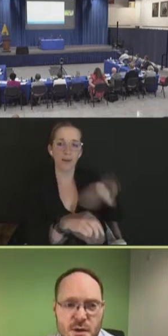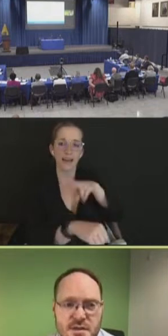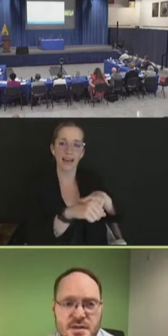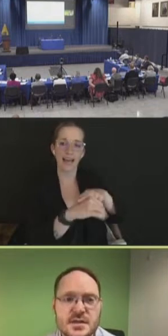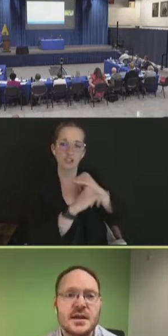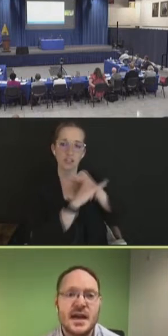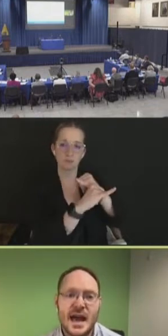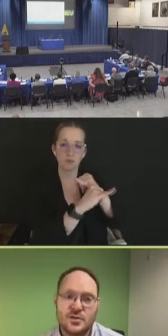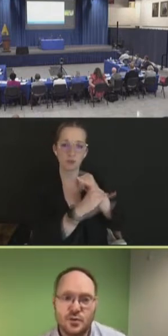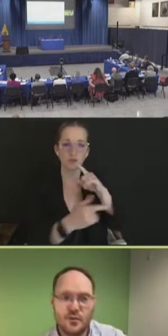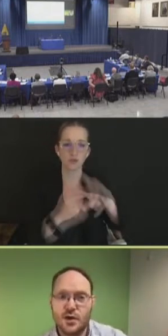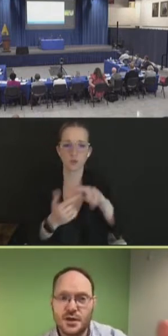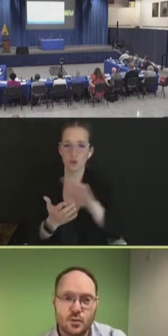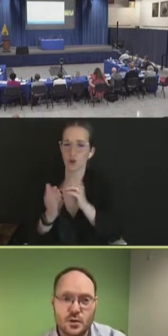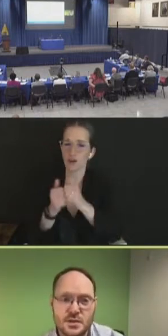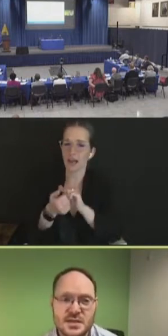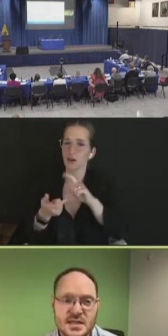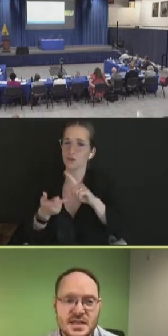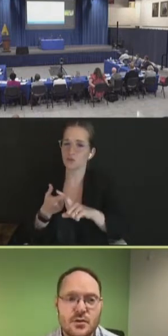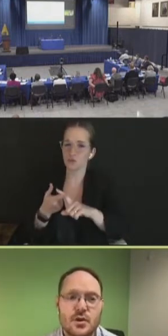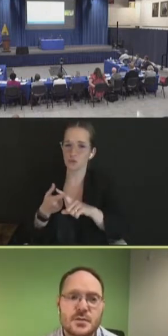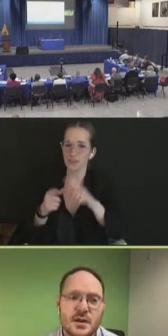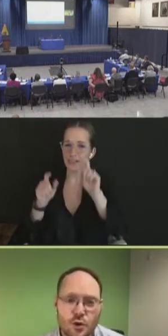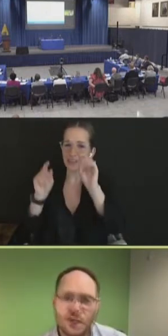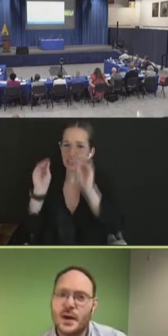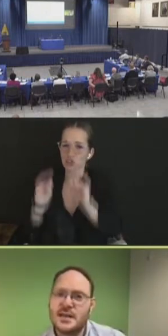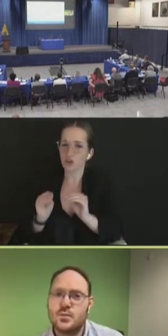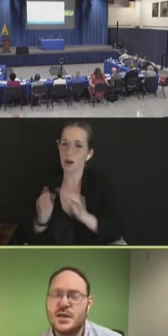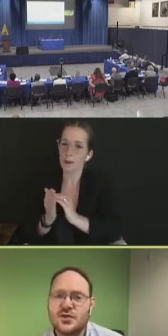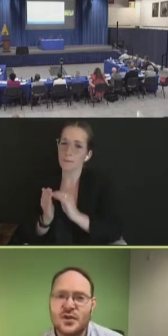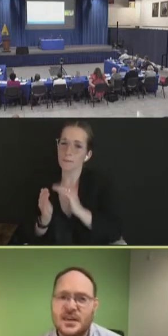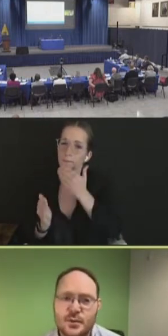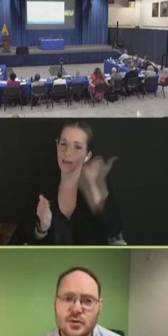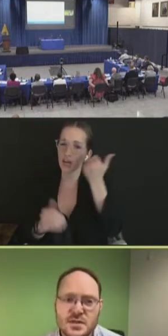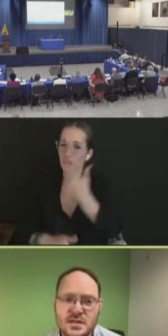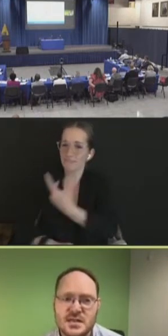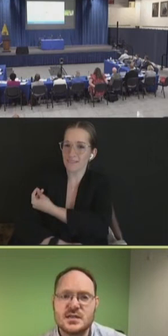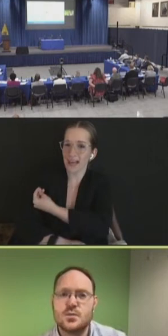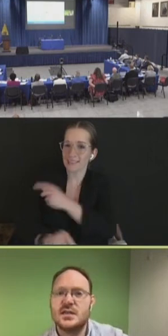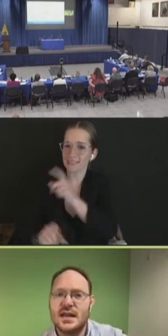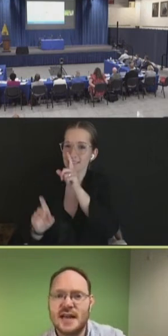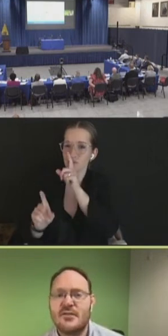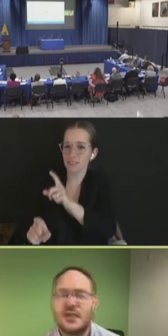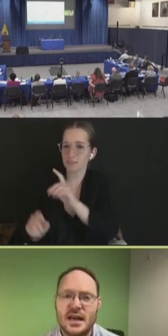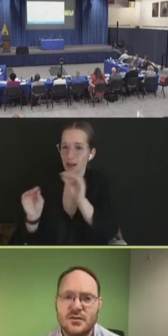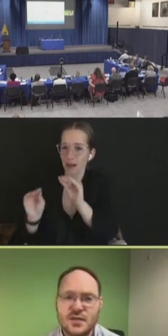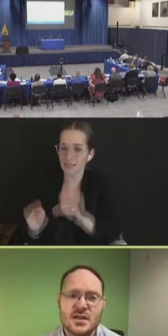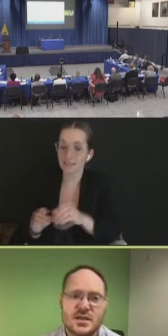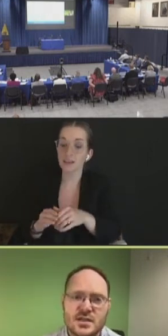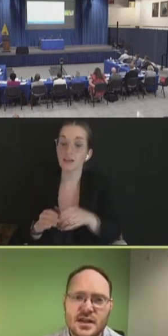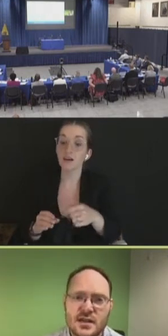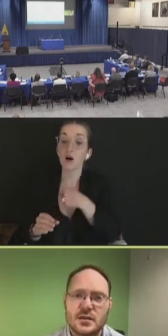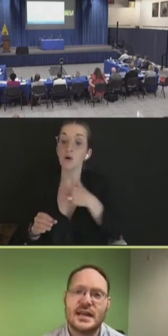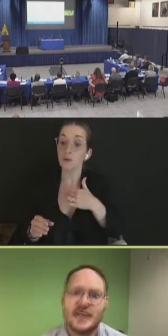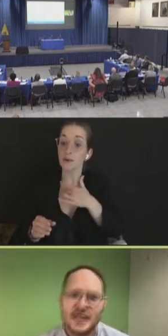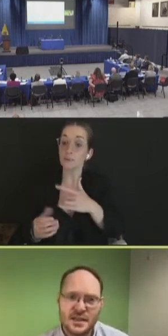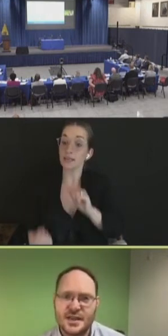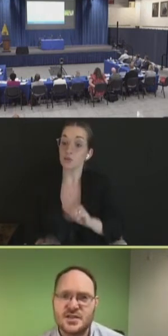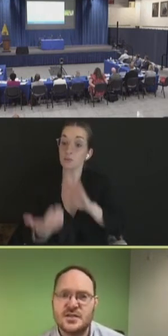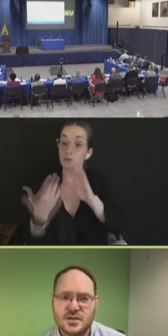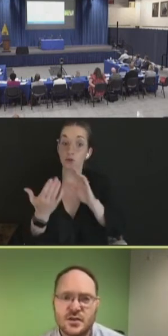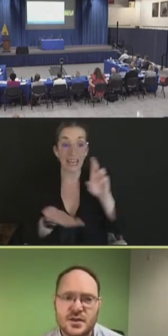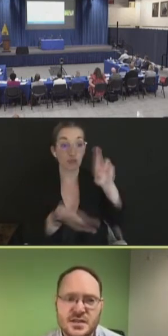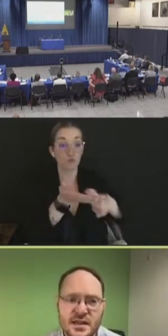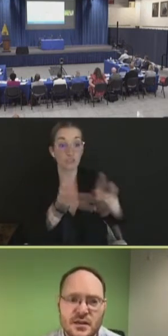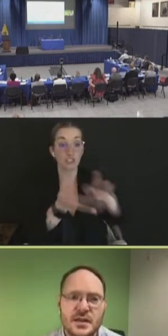immunological responses to avoid the worst disease outcomes. And one of the ways we try and approach this is we tend to have a research cycle and an